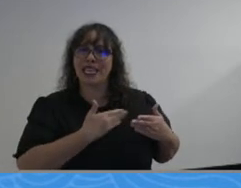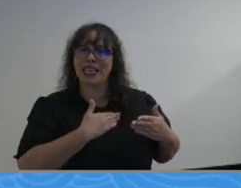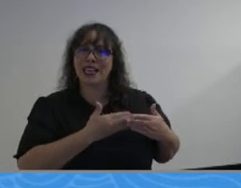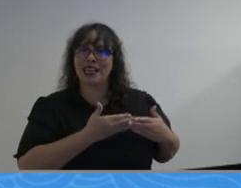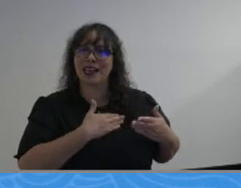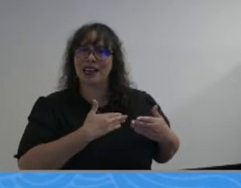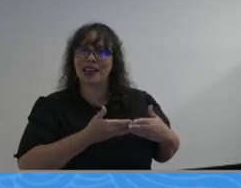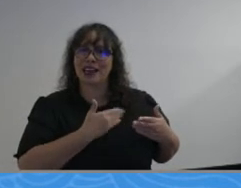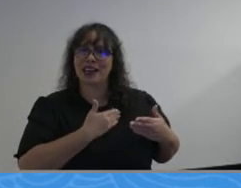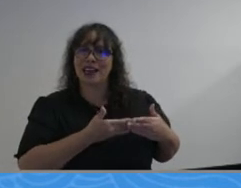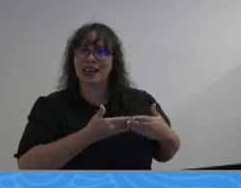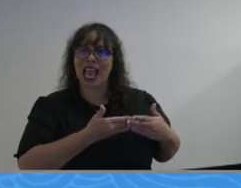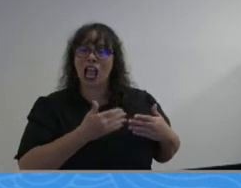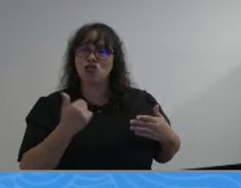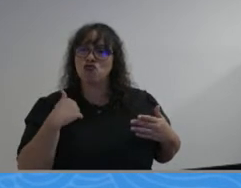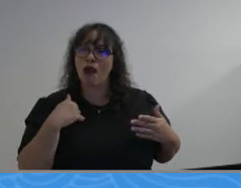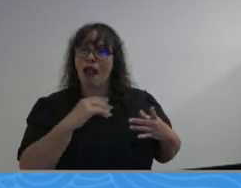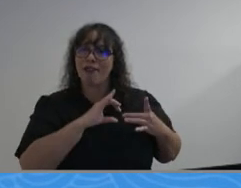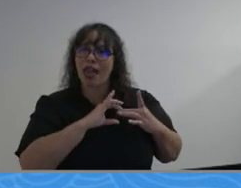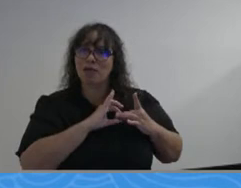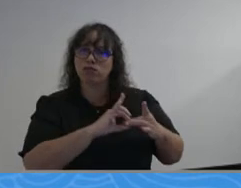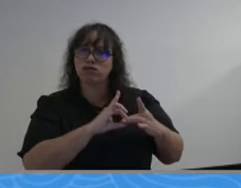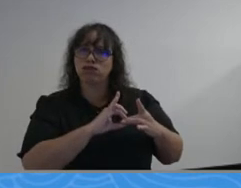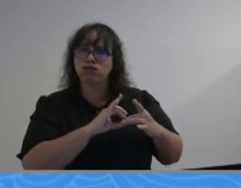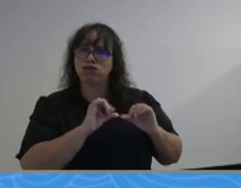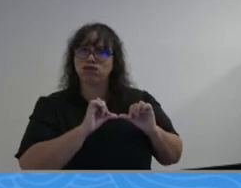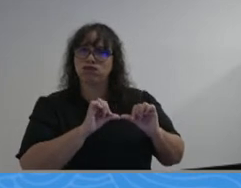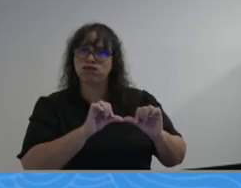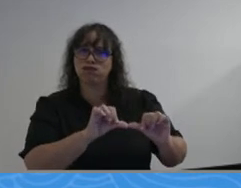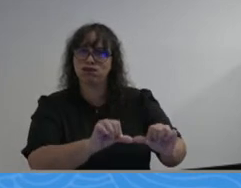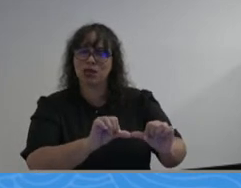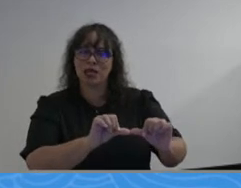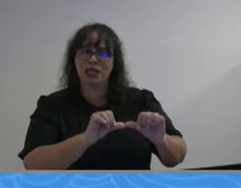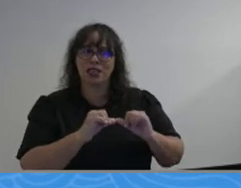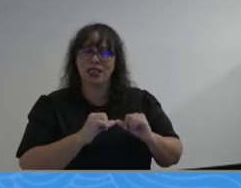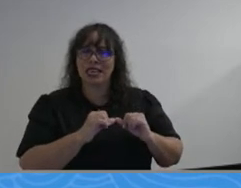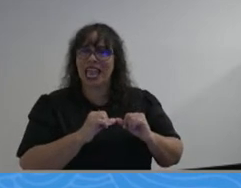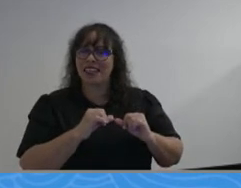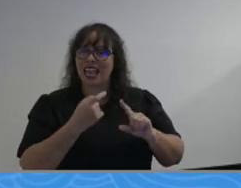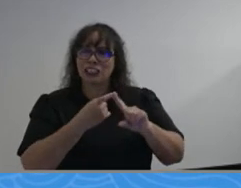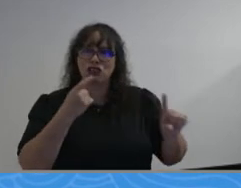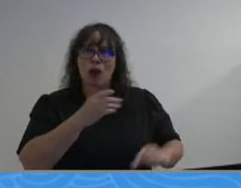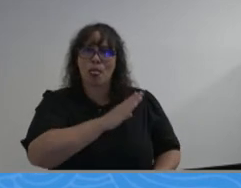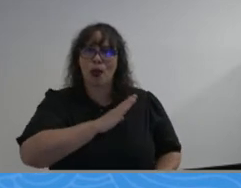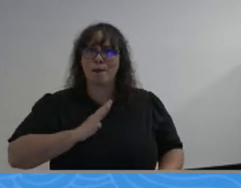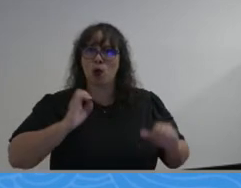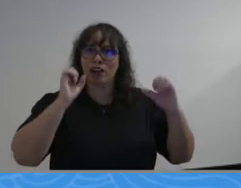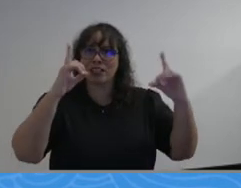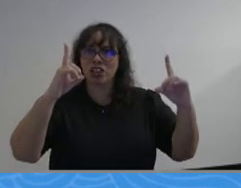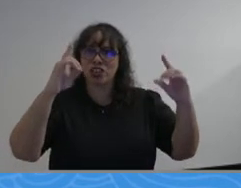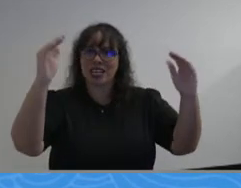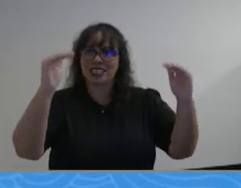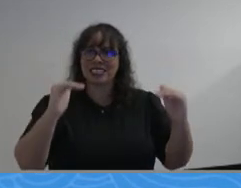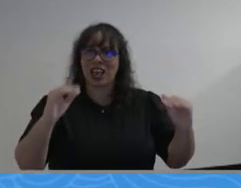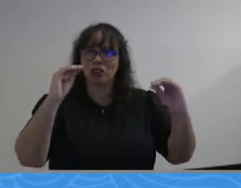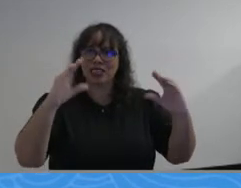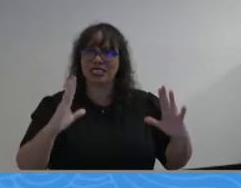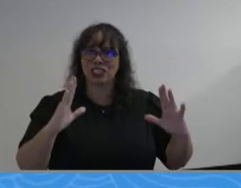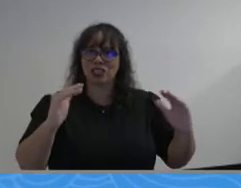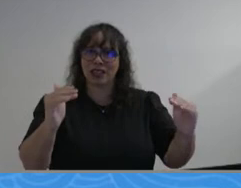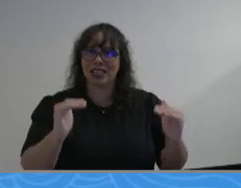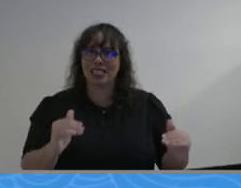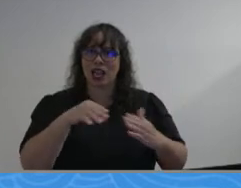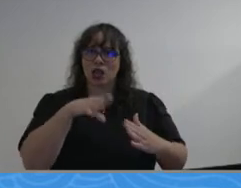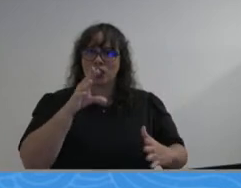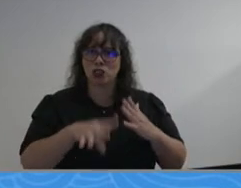long as you have that concept, and that boils from the Board of Education to the teachers to the students, that is